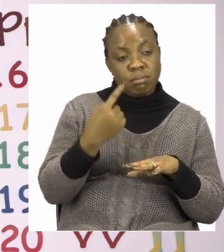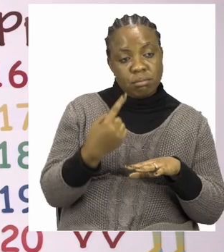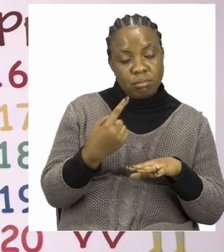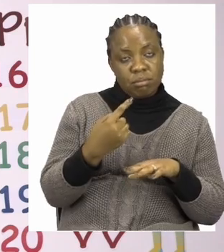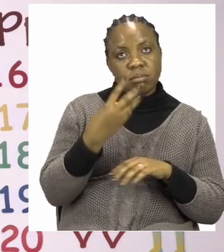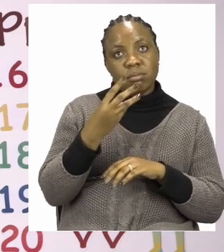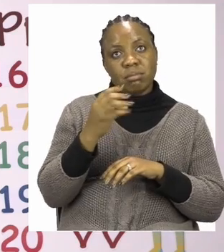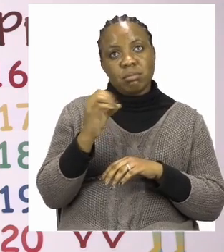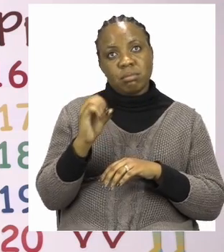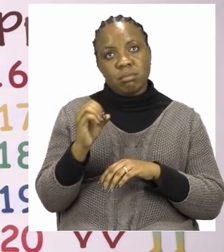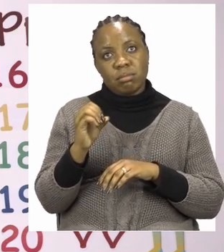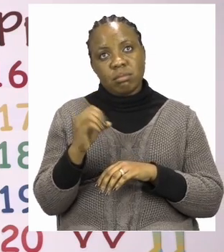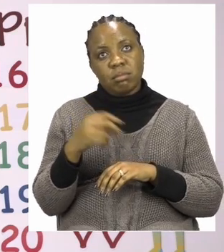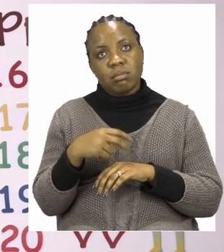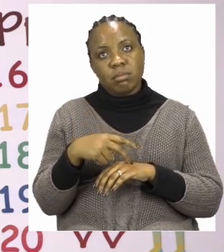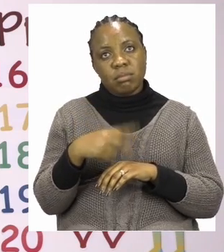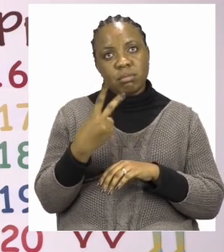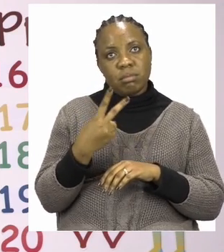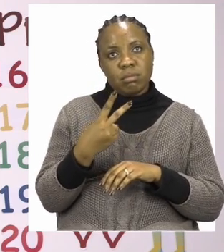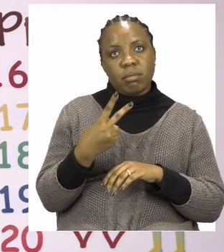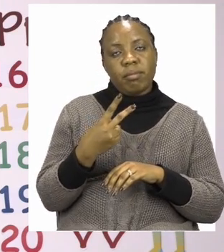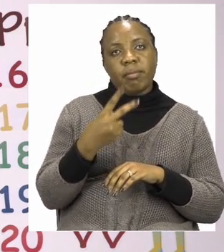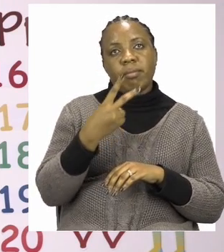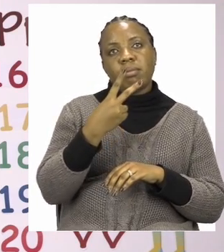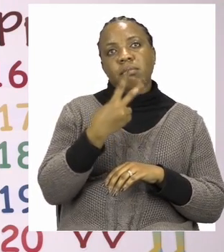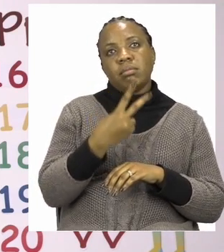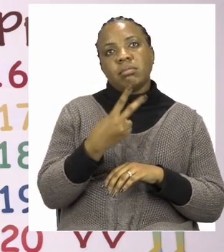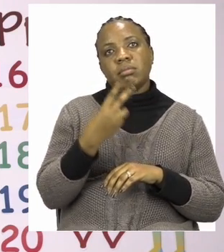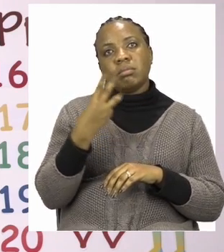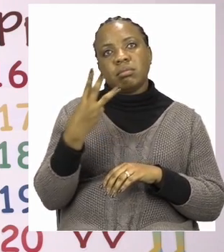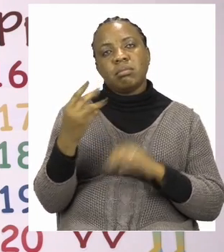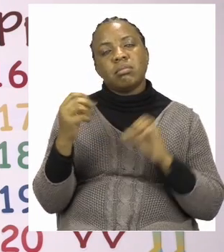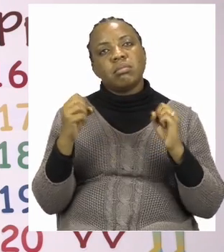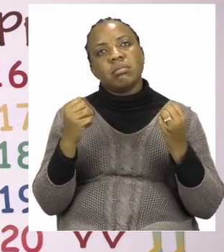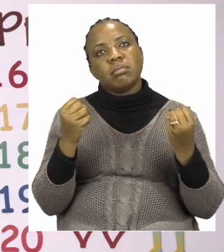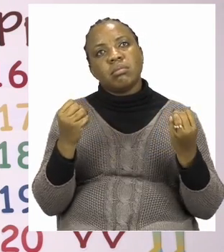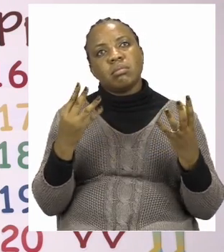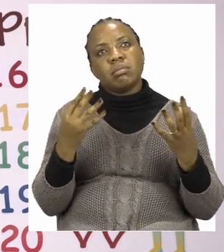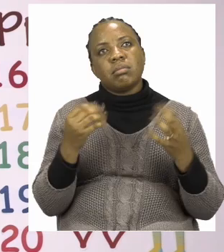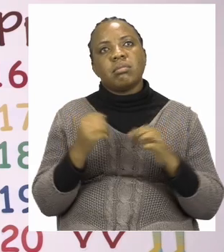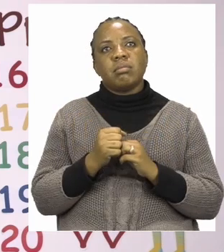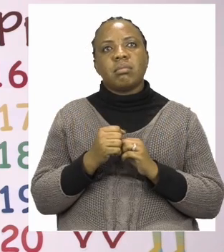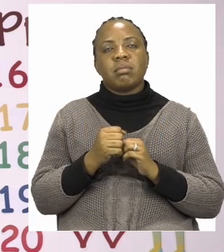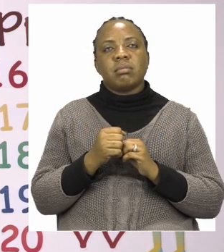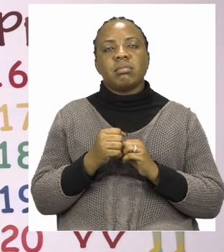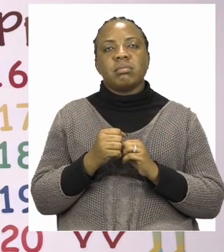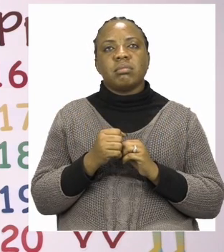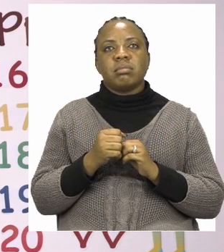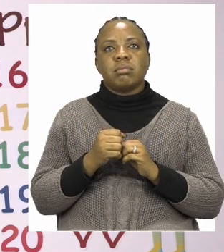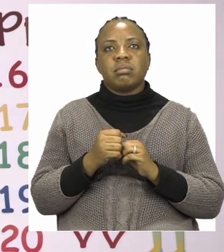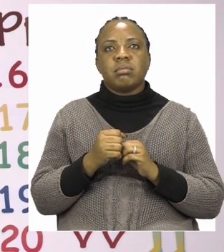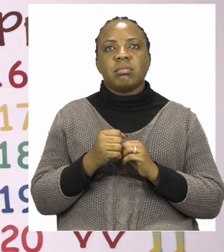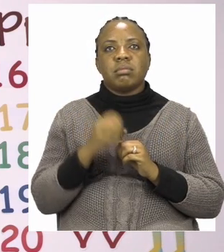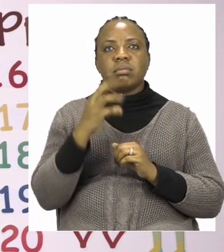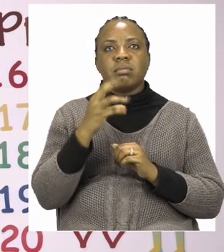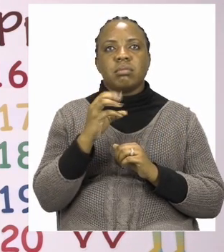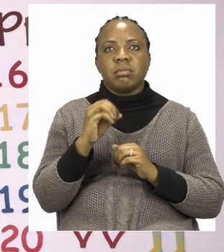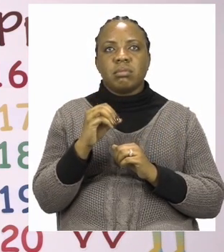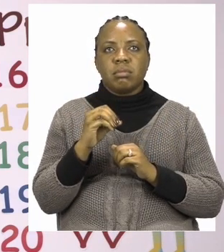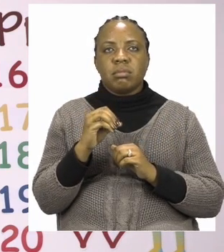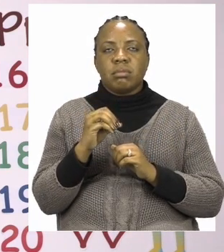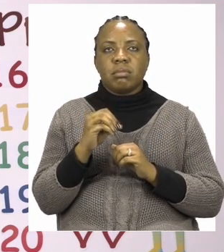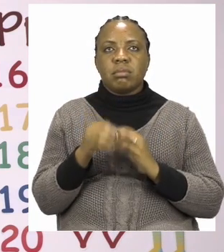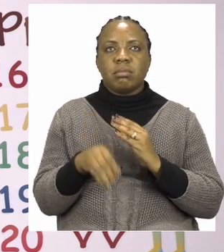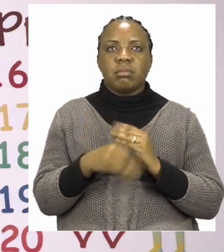days. So in order for us to find out Monday and Tuesday put together, we need